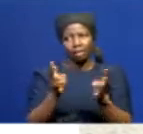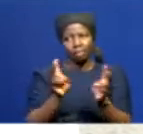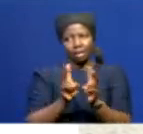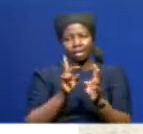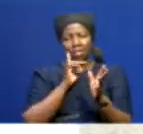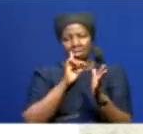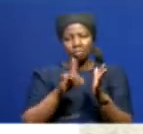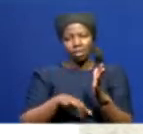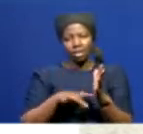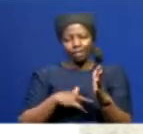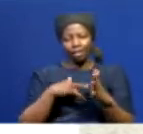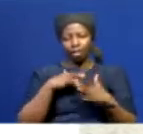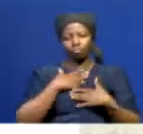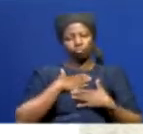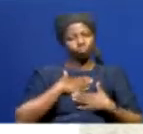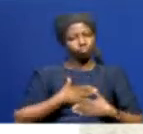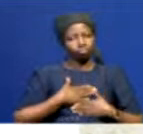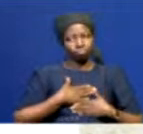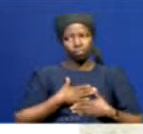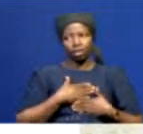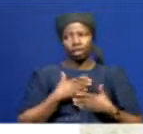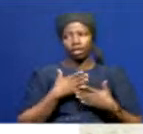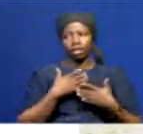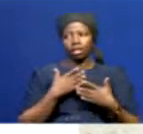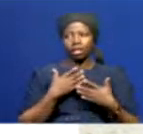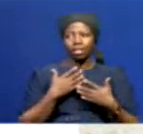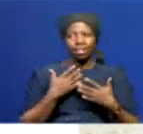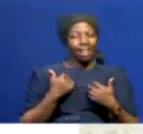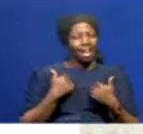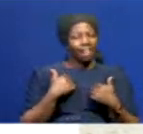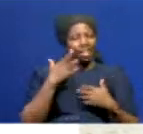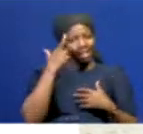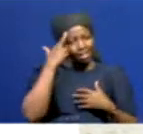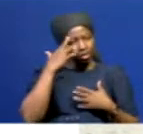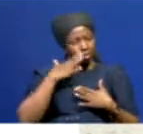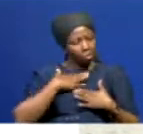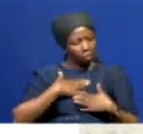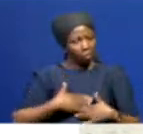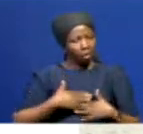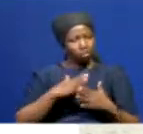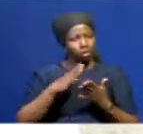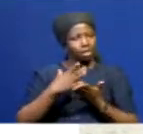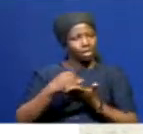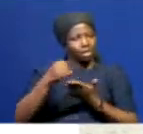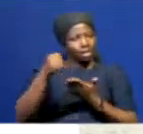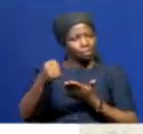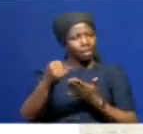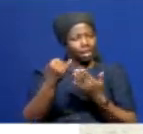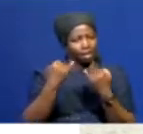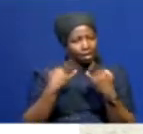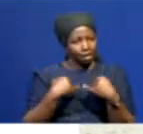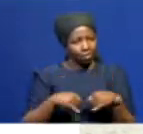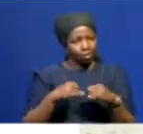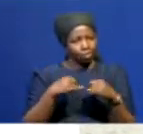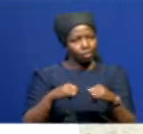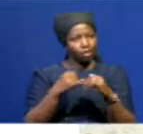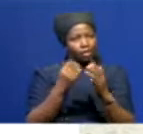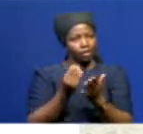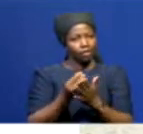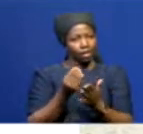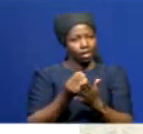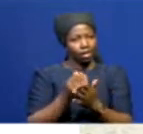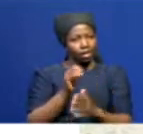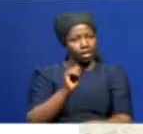persuaded fully to have a reason to suspend the implementation of the Finance